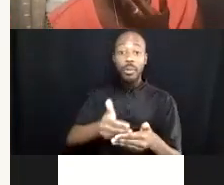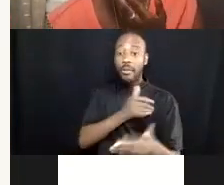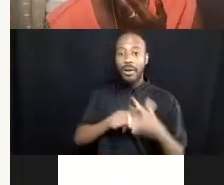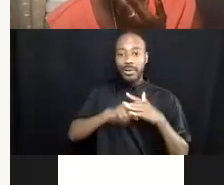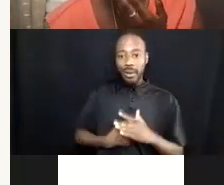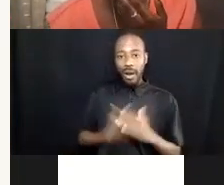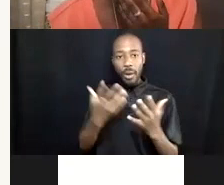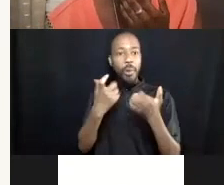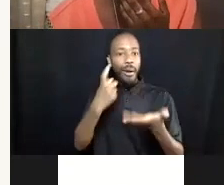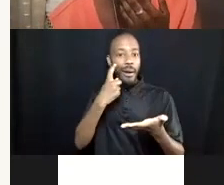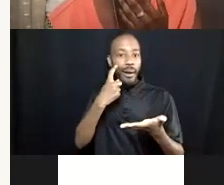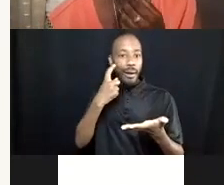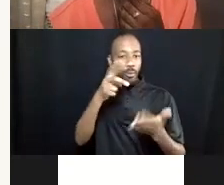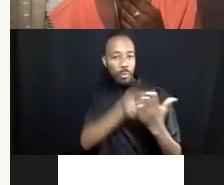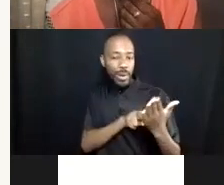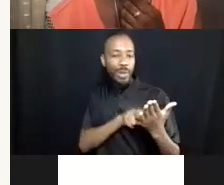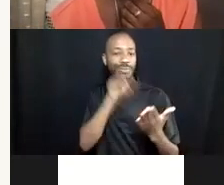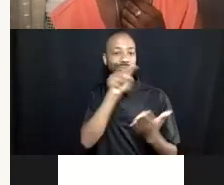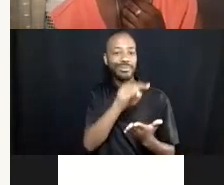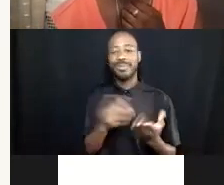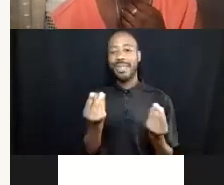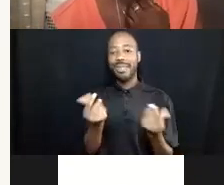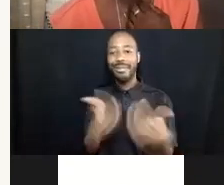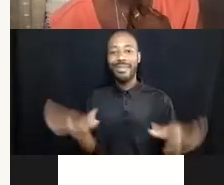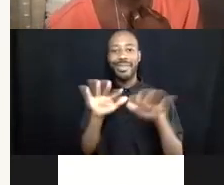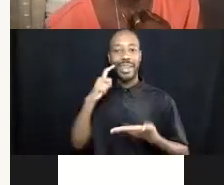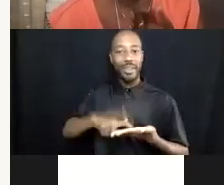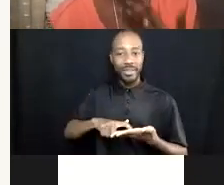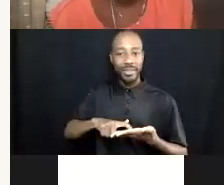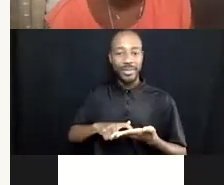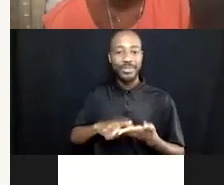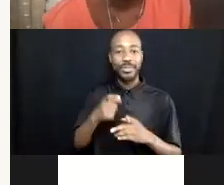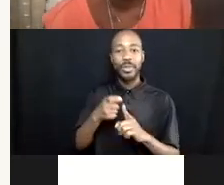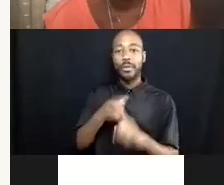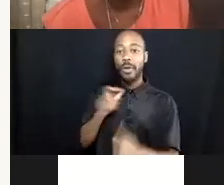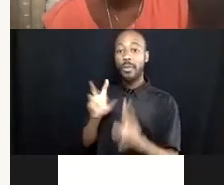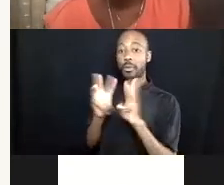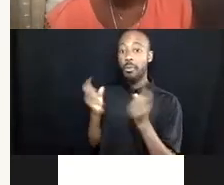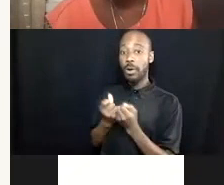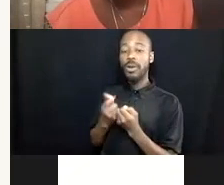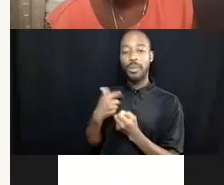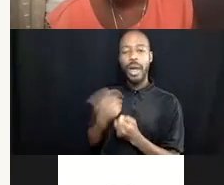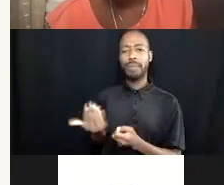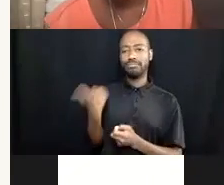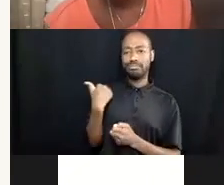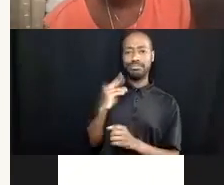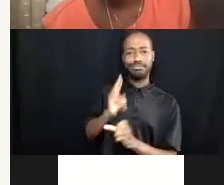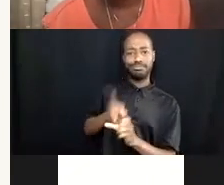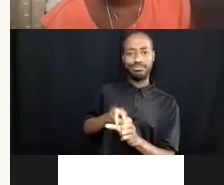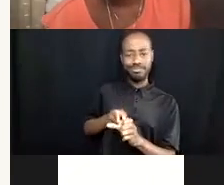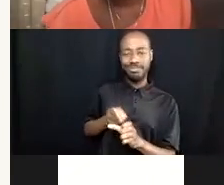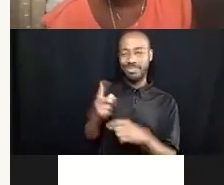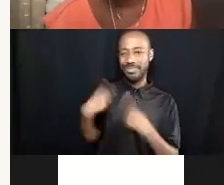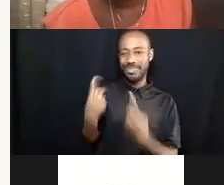actually want to read this land acknowledgement. It is from a workshop that I have participated in for the last 5 years called